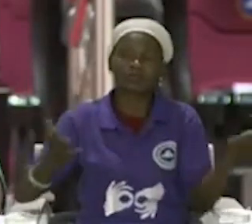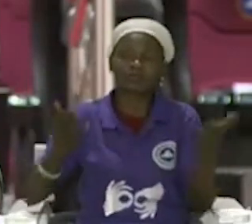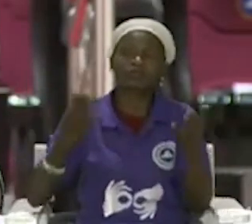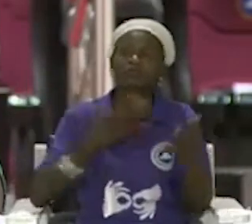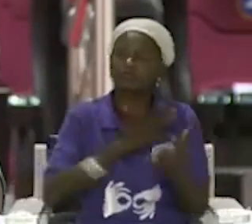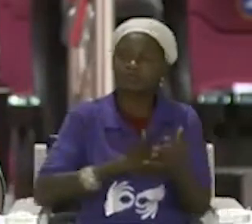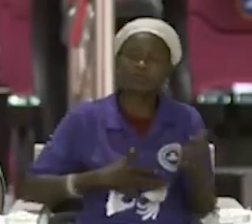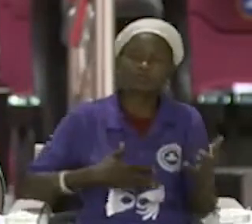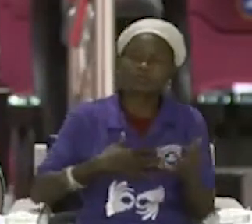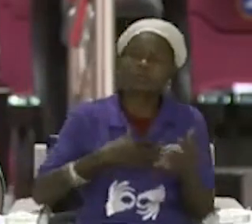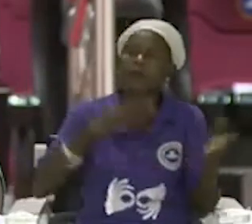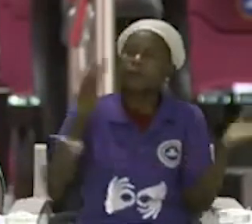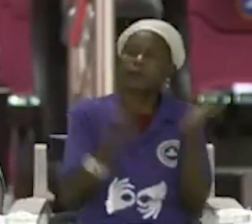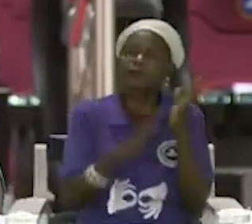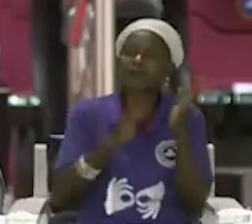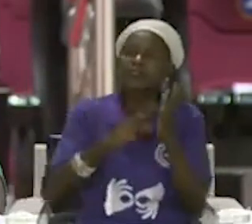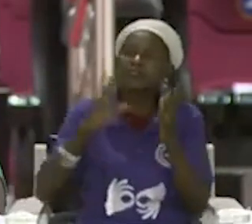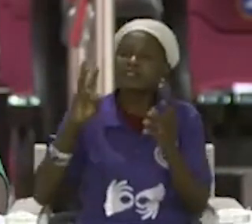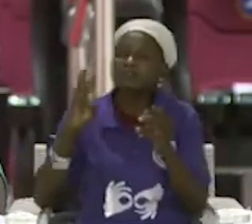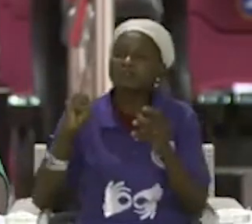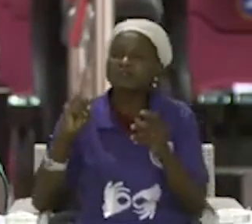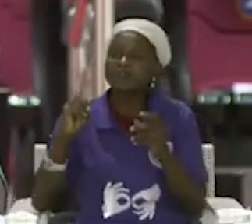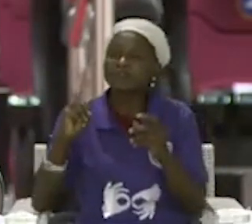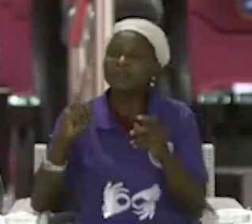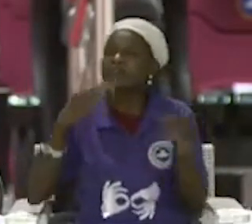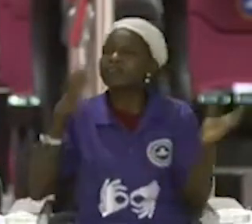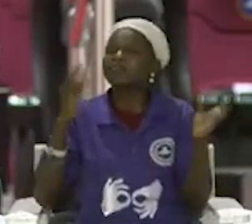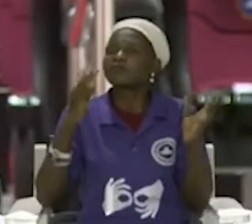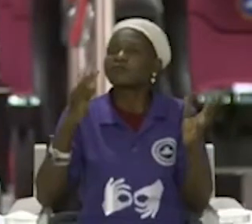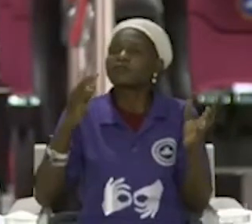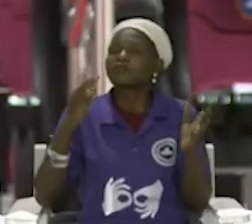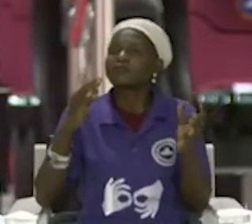praise me for your daily bread